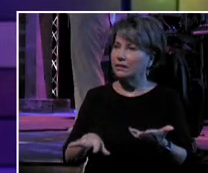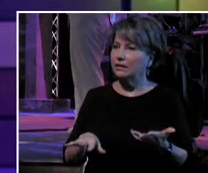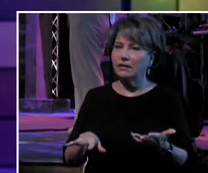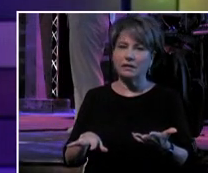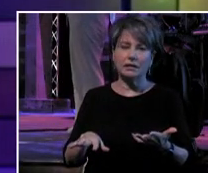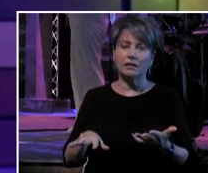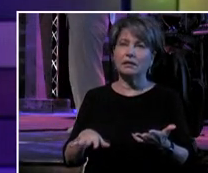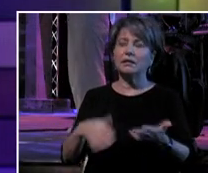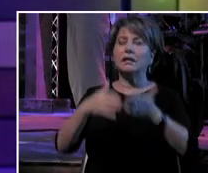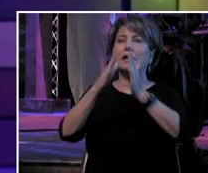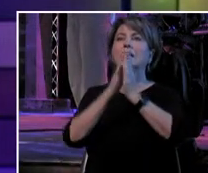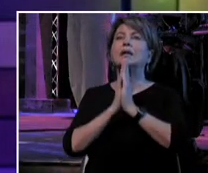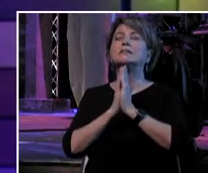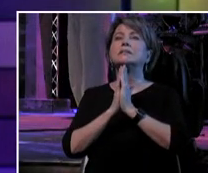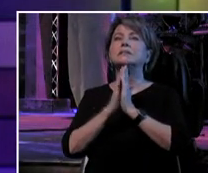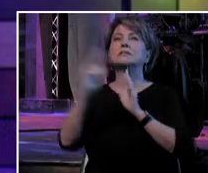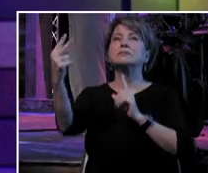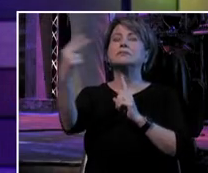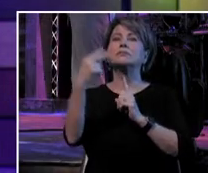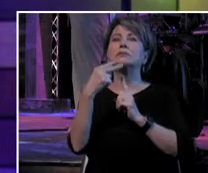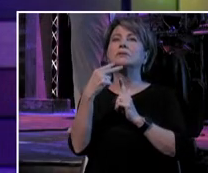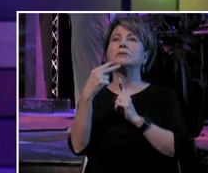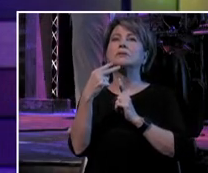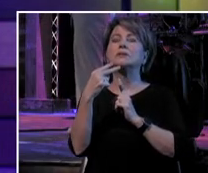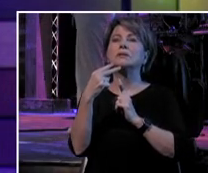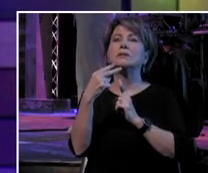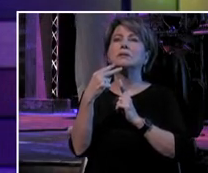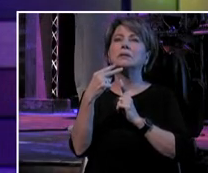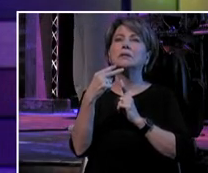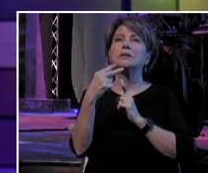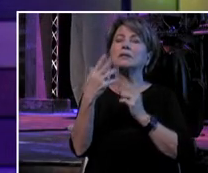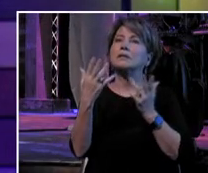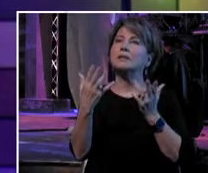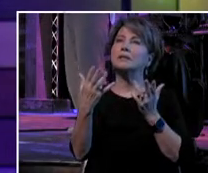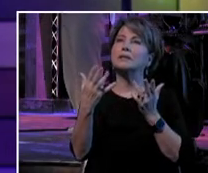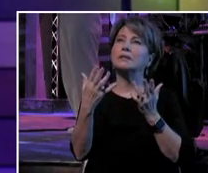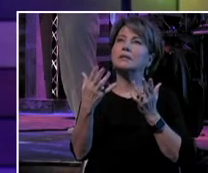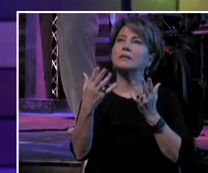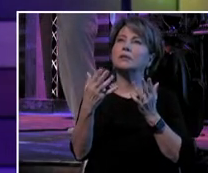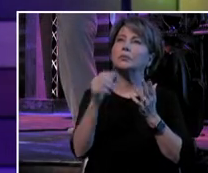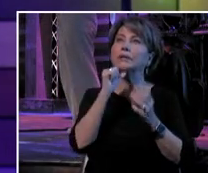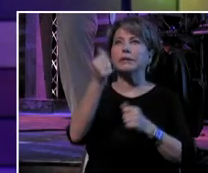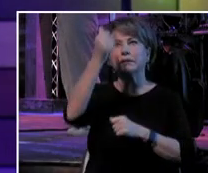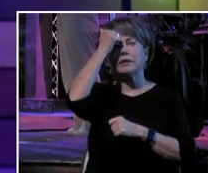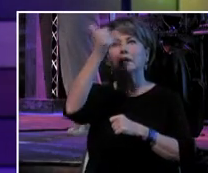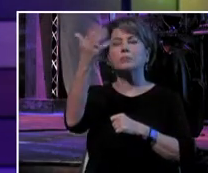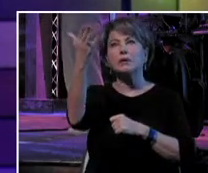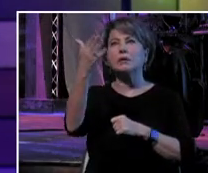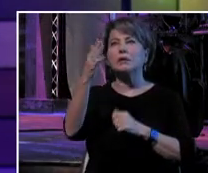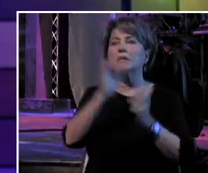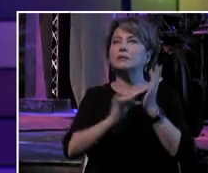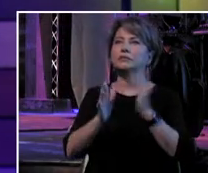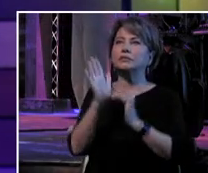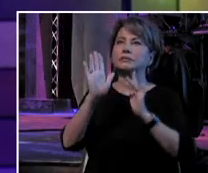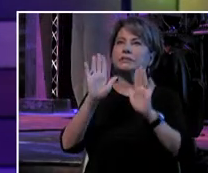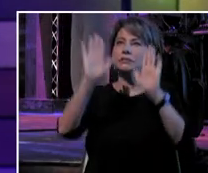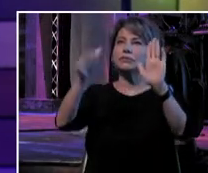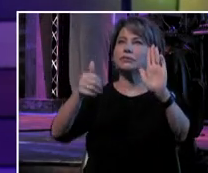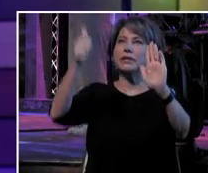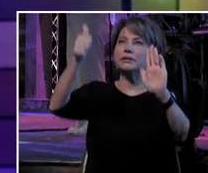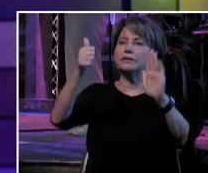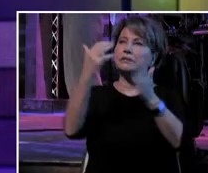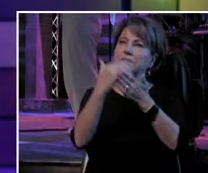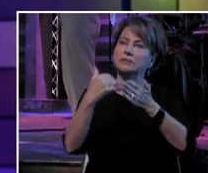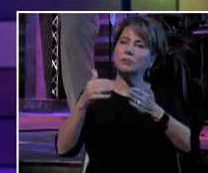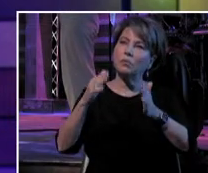we ask that you would give us perspective, that you're not done. You're working in it. Jesus is going to become greater in some way, in some